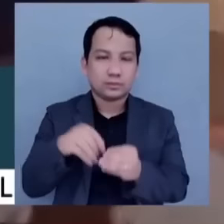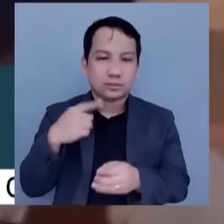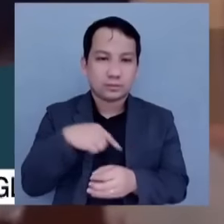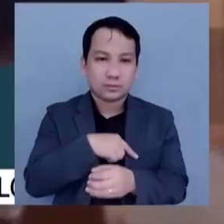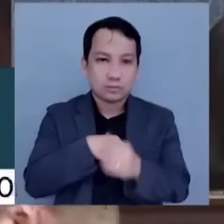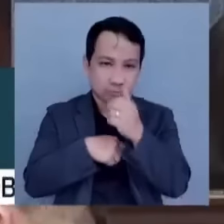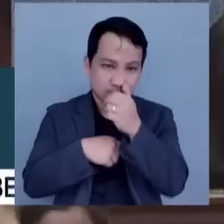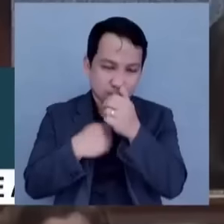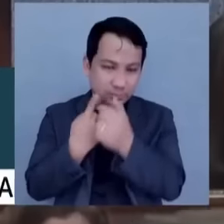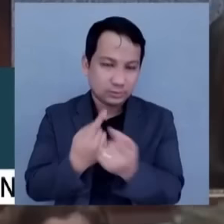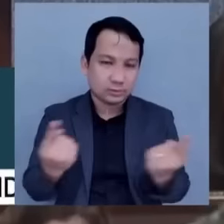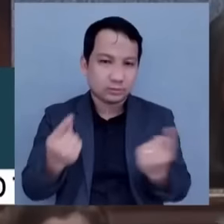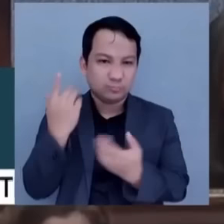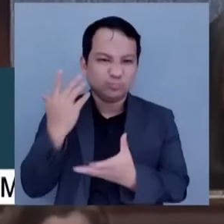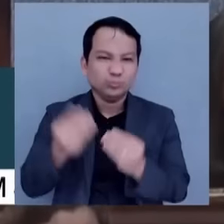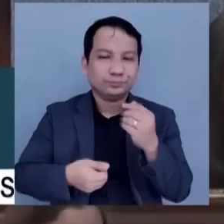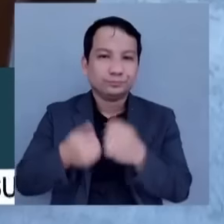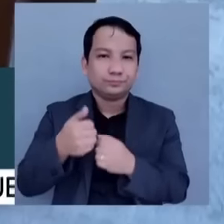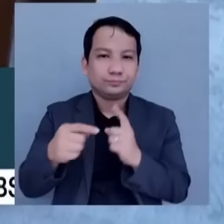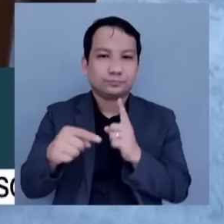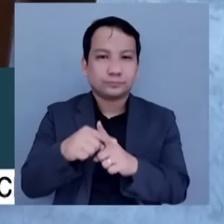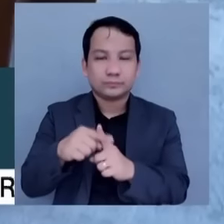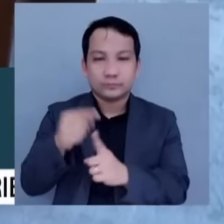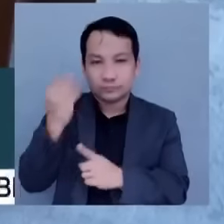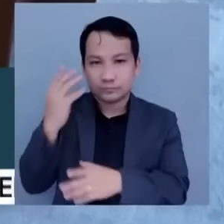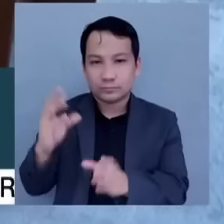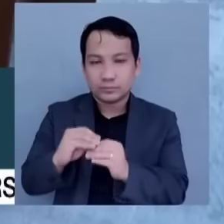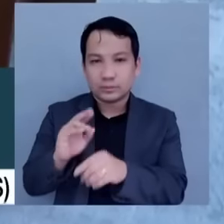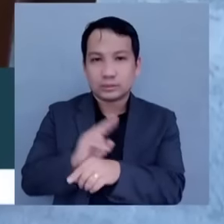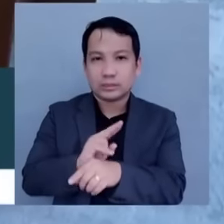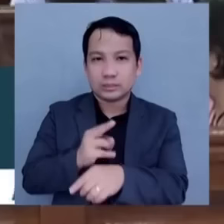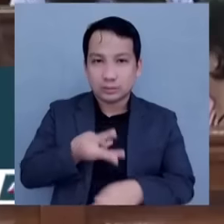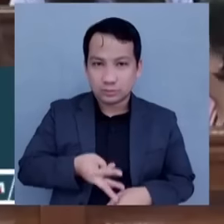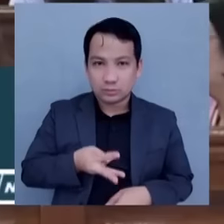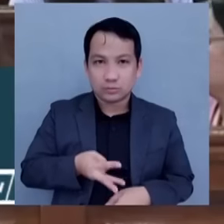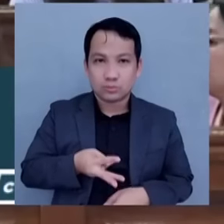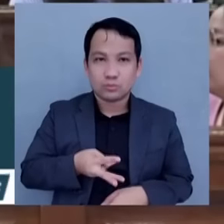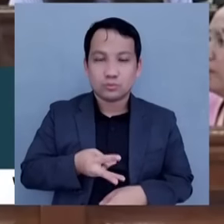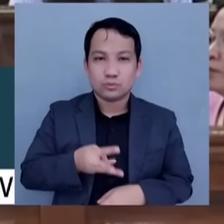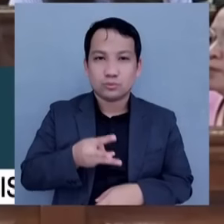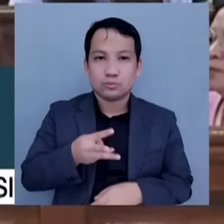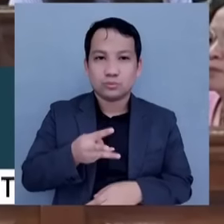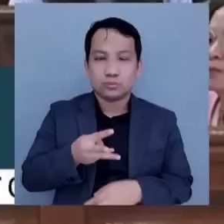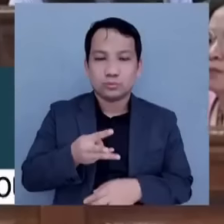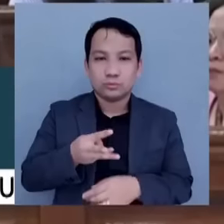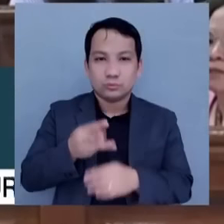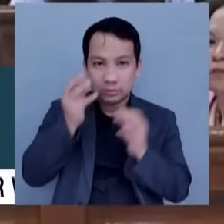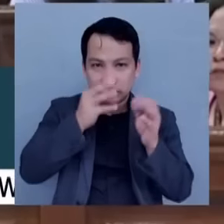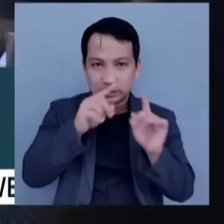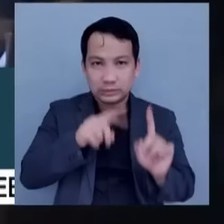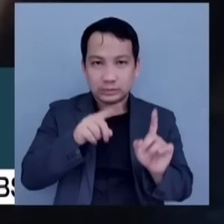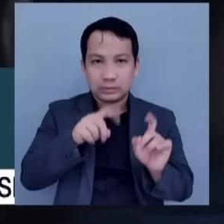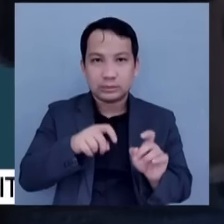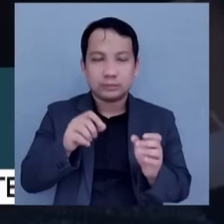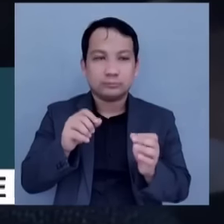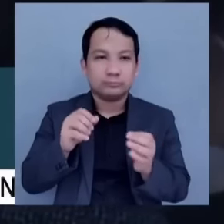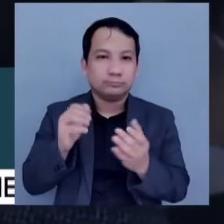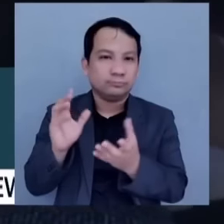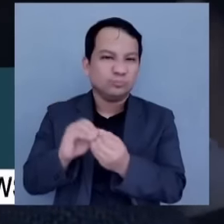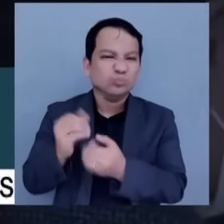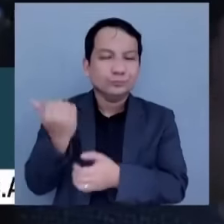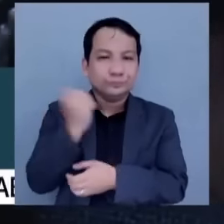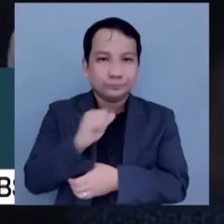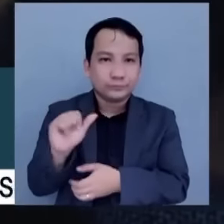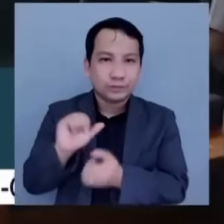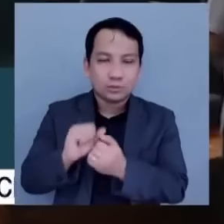individual tests positive, a confirmatory urine drug test will be conducted. According to the measure, any official found